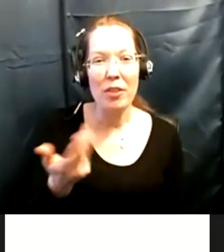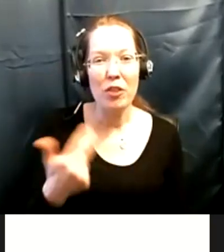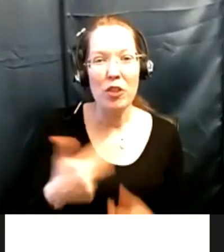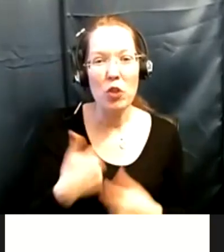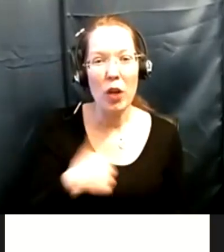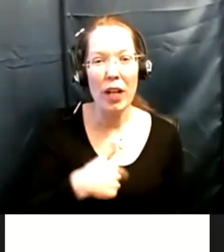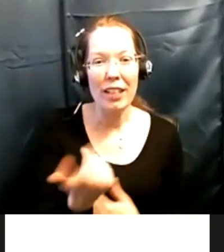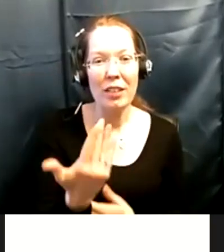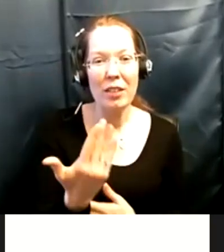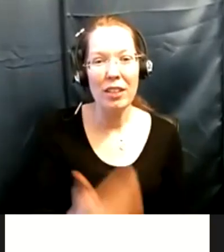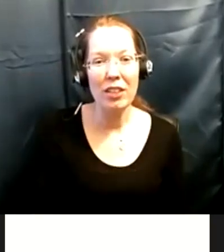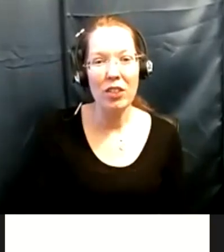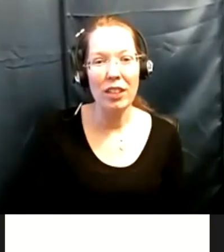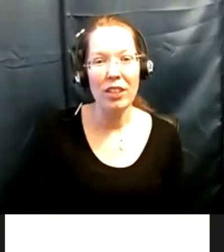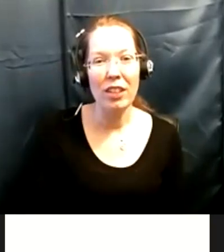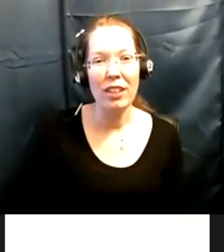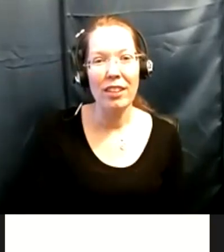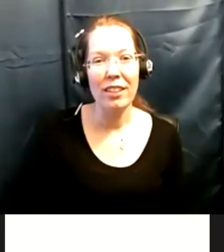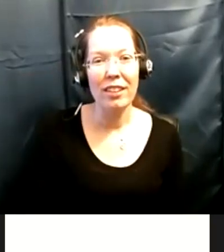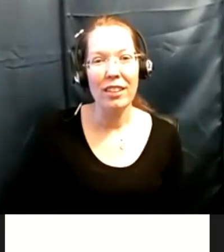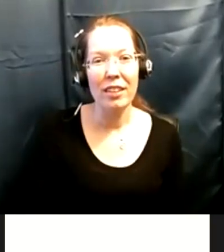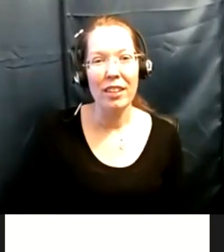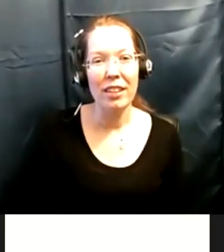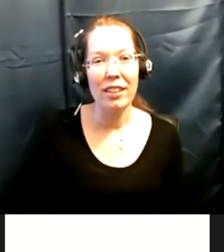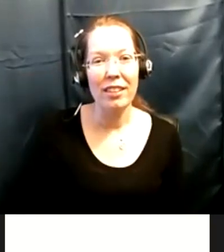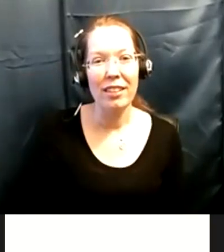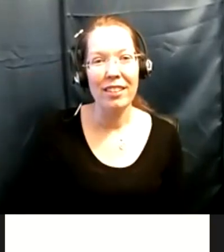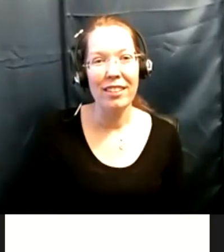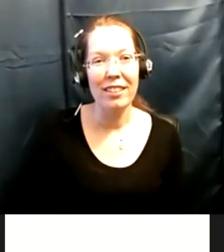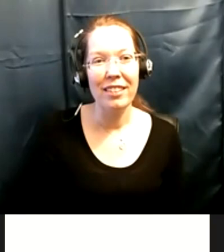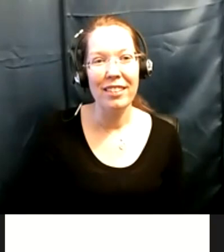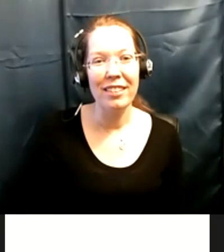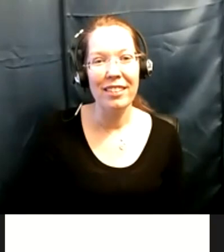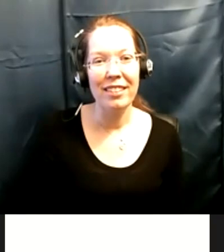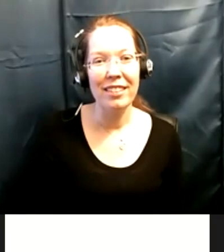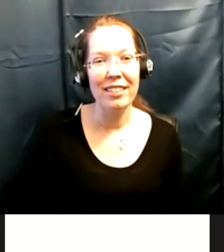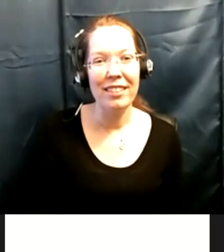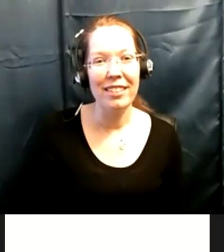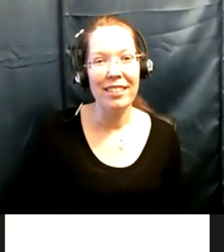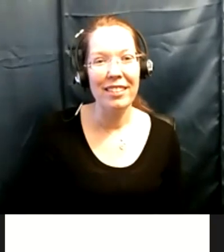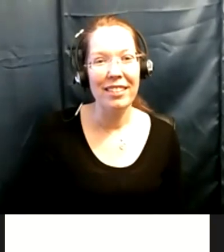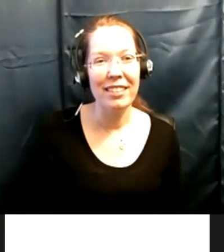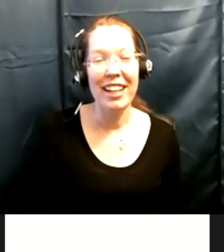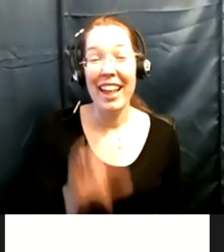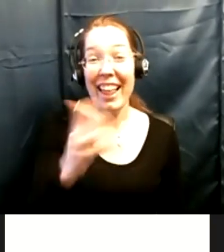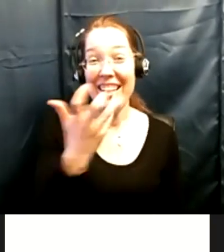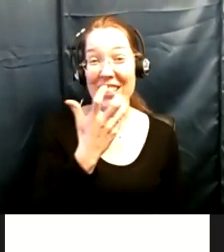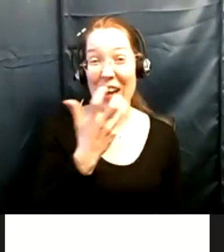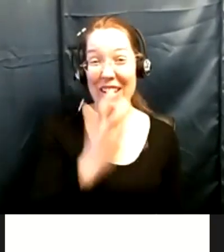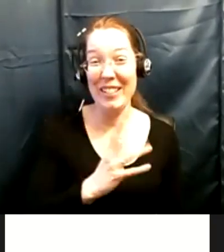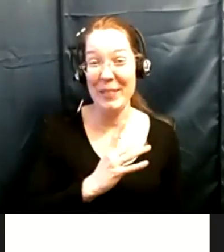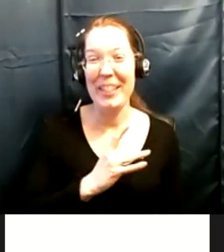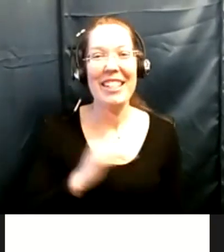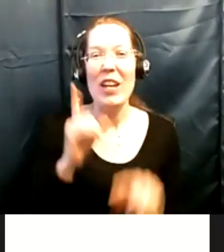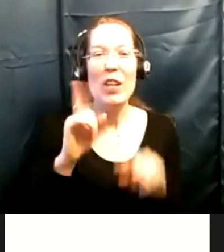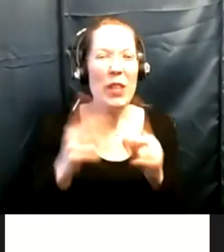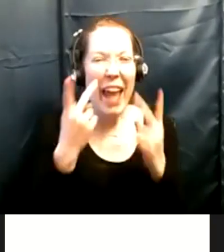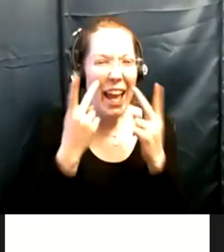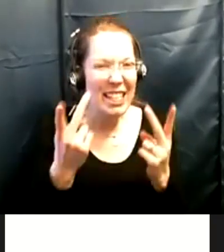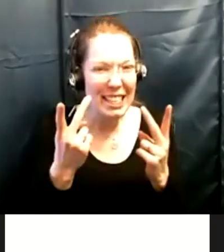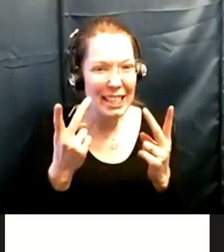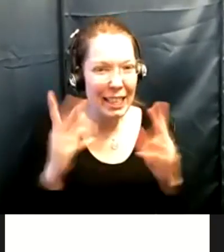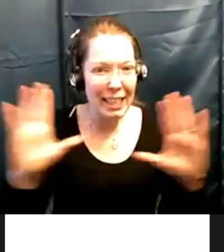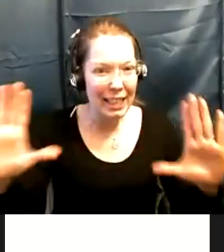this morning. Thank you for having me join you today. I am happy to be here. That is awesome. So you can't see this,